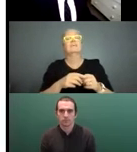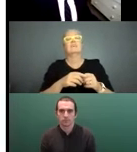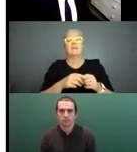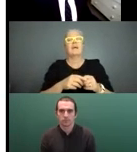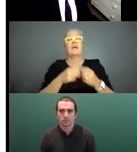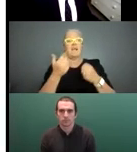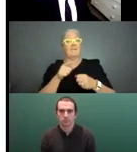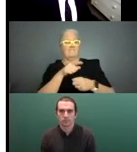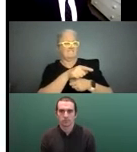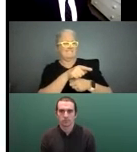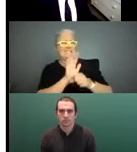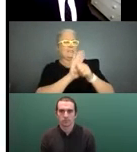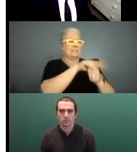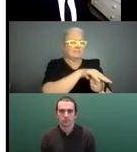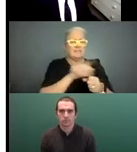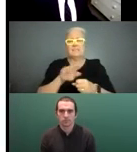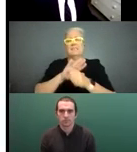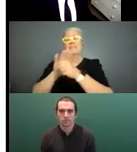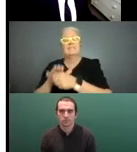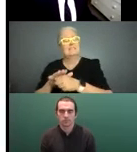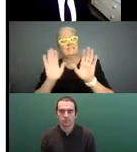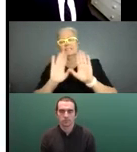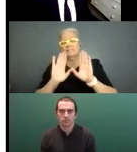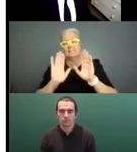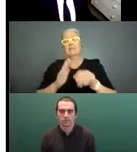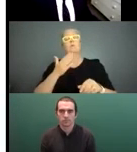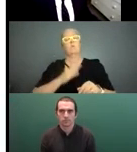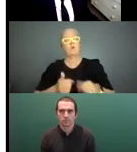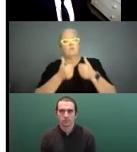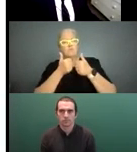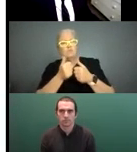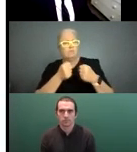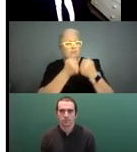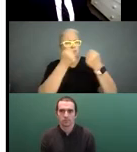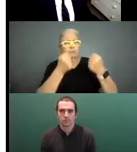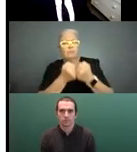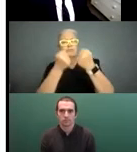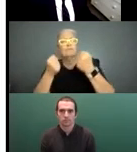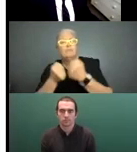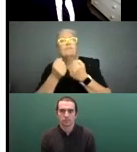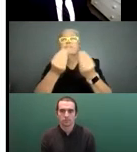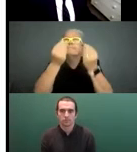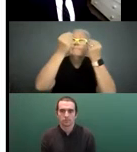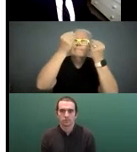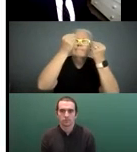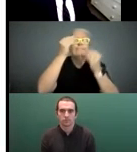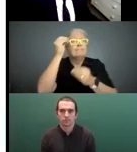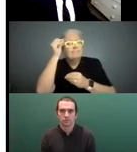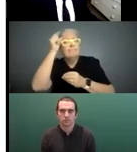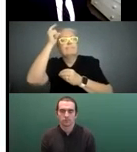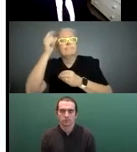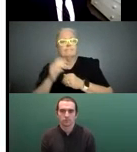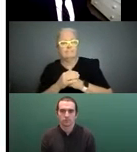against, and making sure it's challenged in the curriculum material, stimulating an interesting multi-sensory